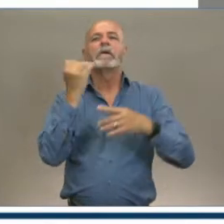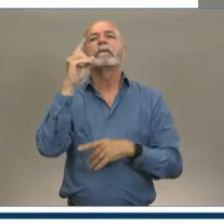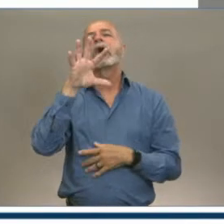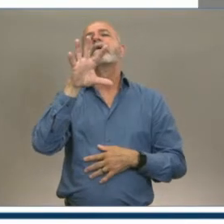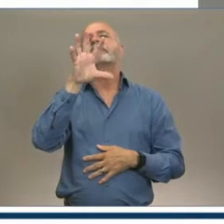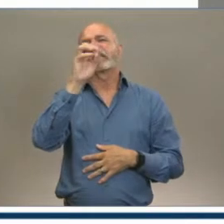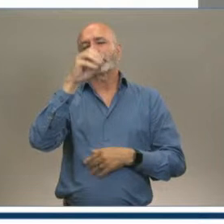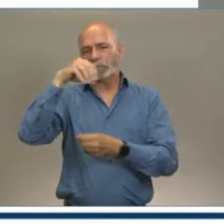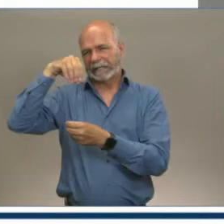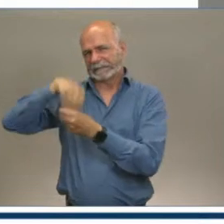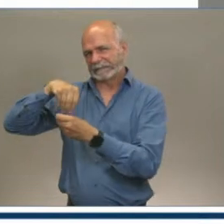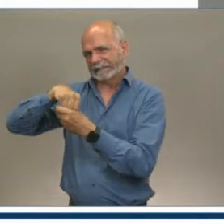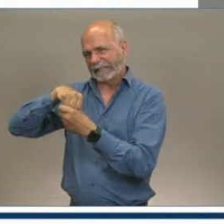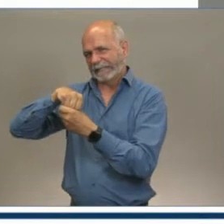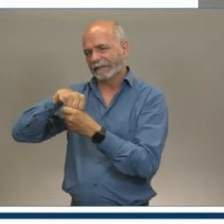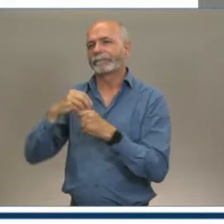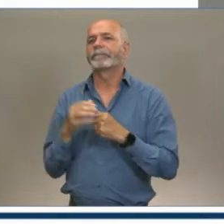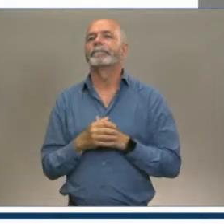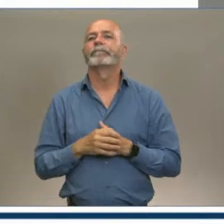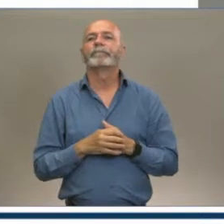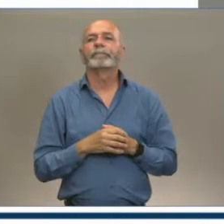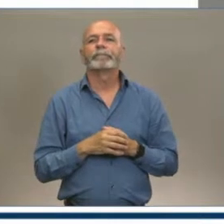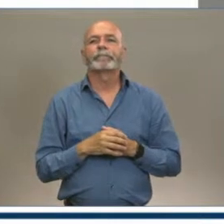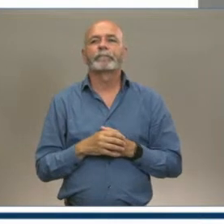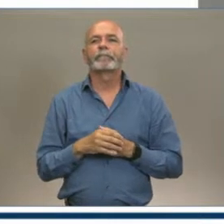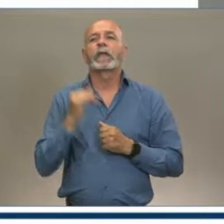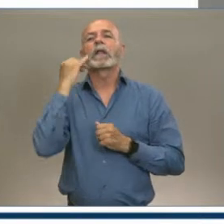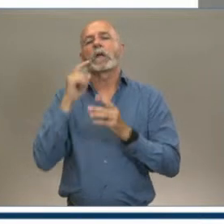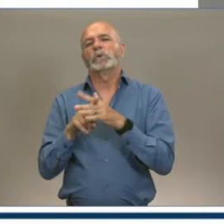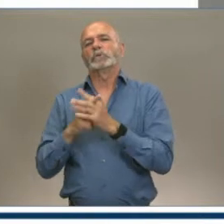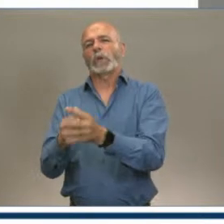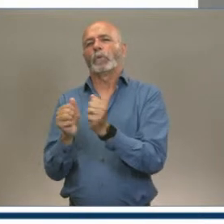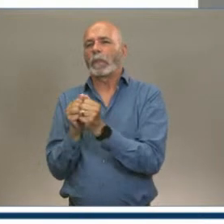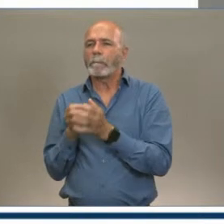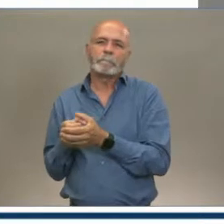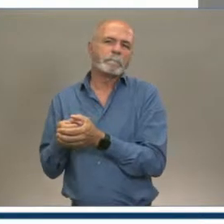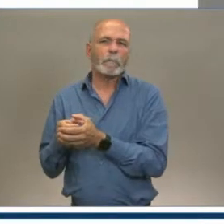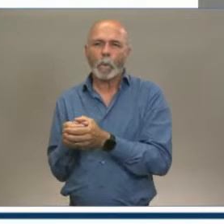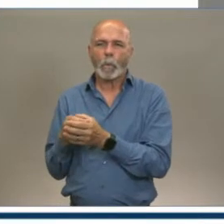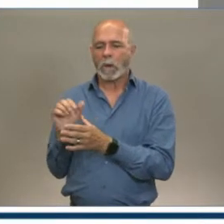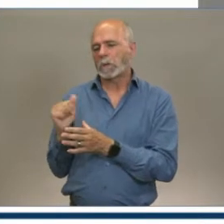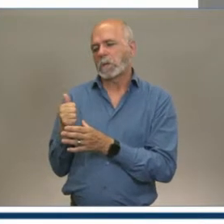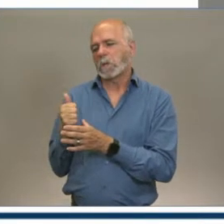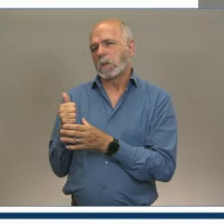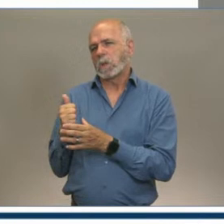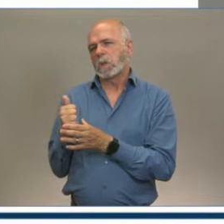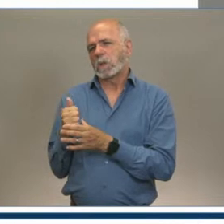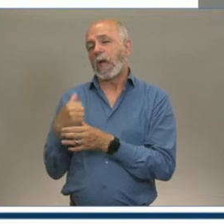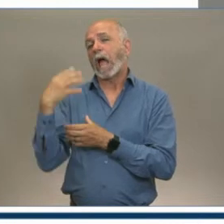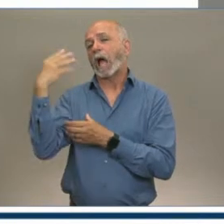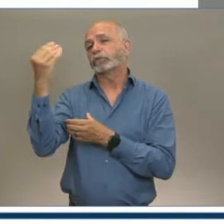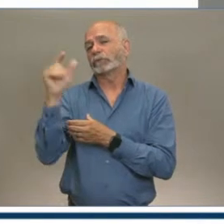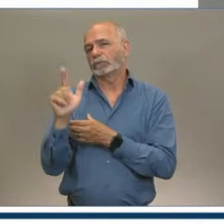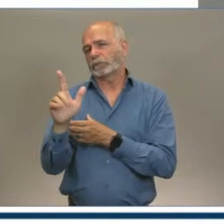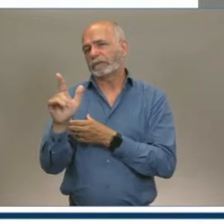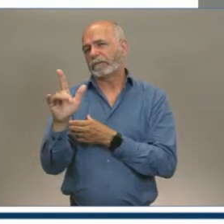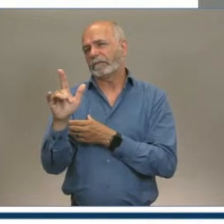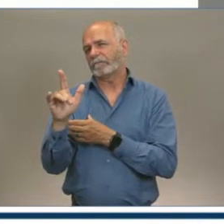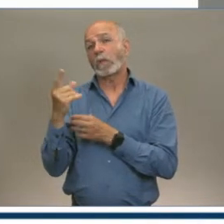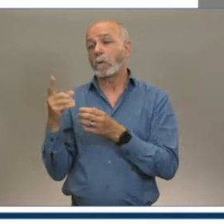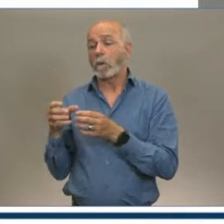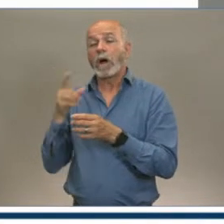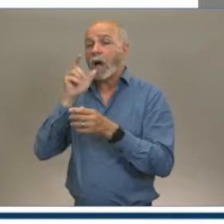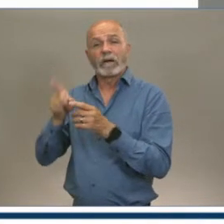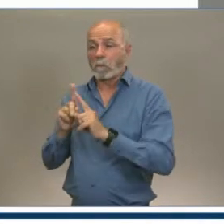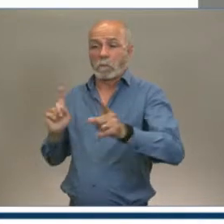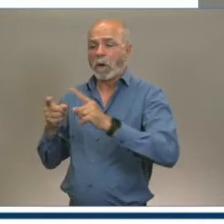And within these overall numbers, there can be small groups, 10 indoors and 25 outdoors, who do not need to physically distance, but